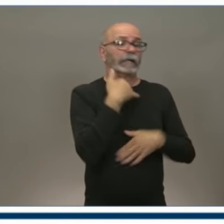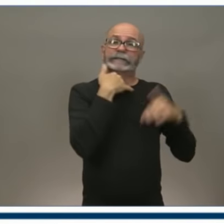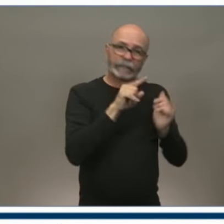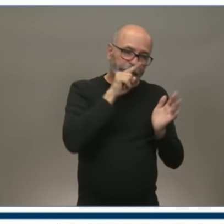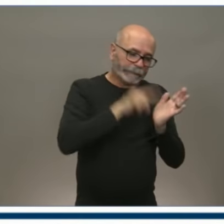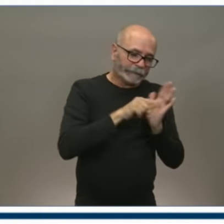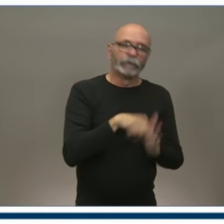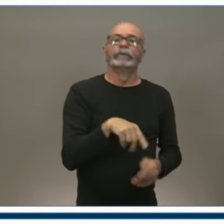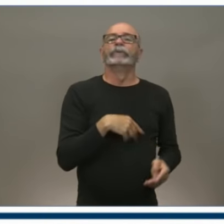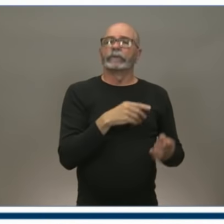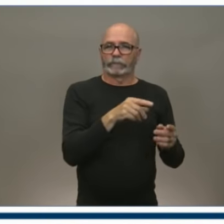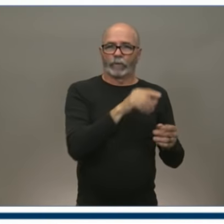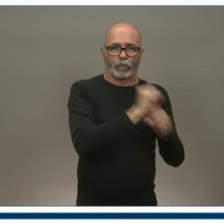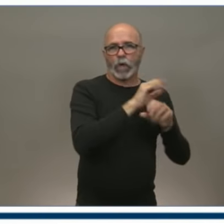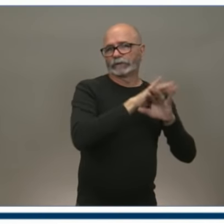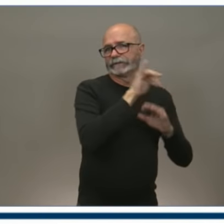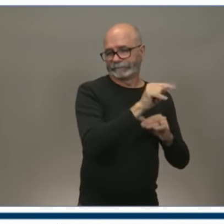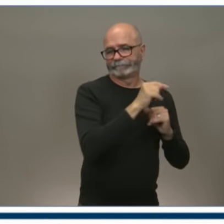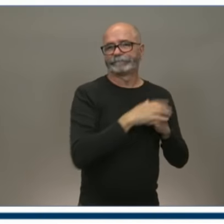active investigation, of course.